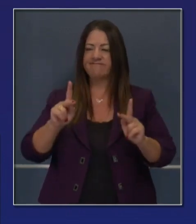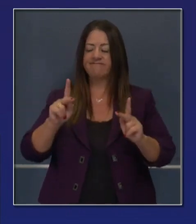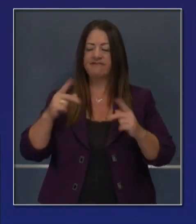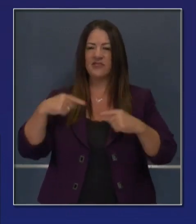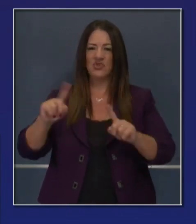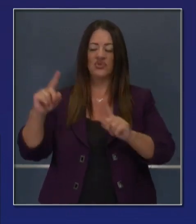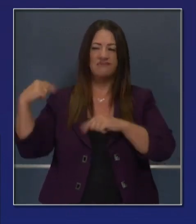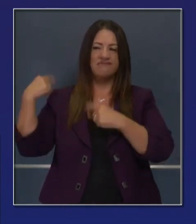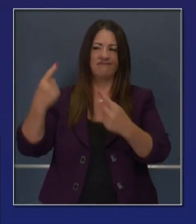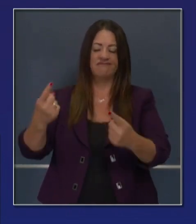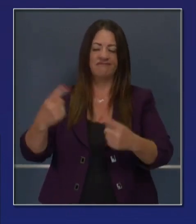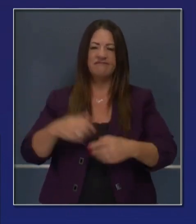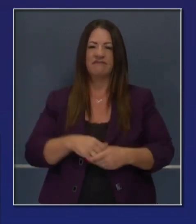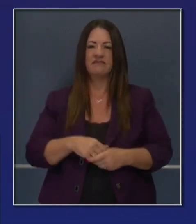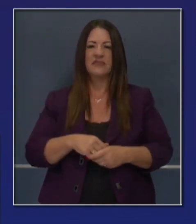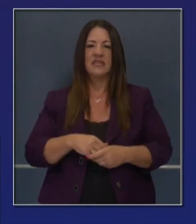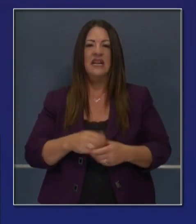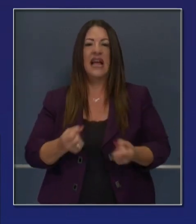and some